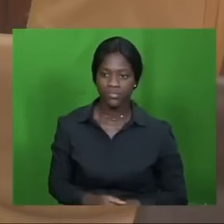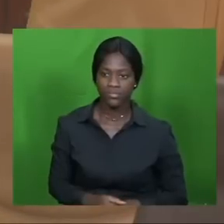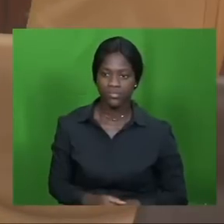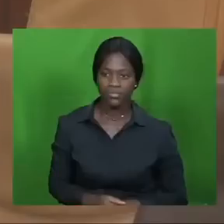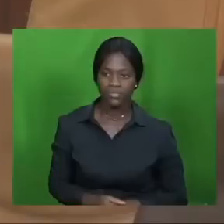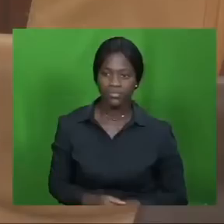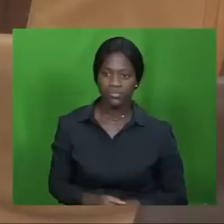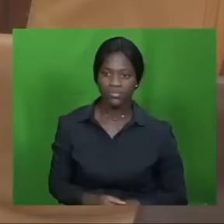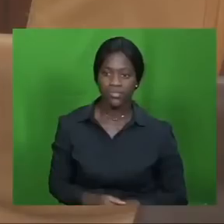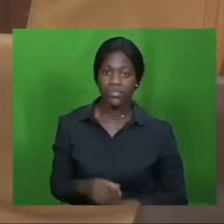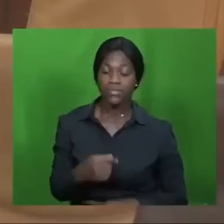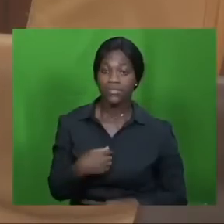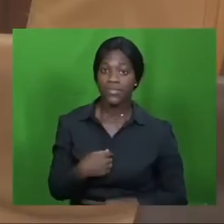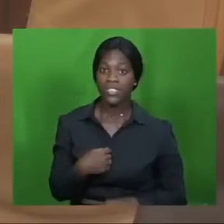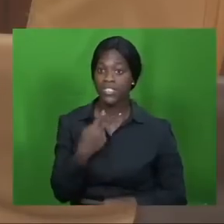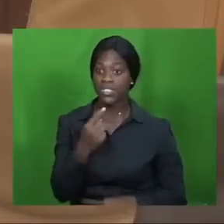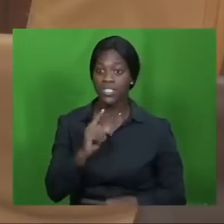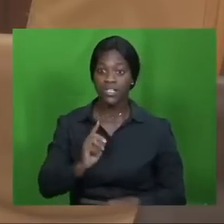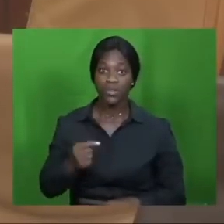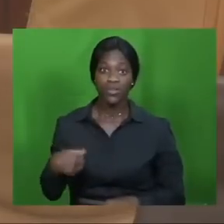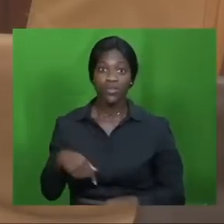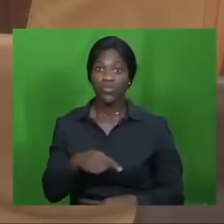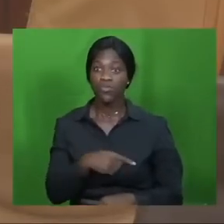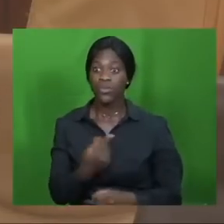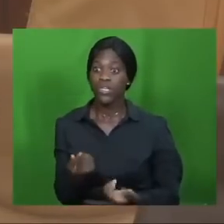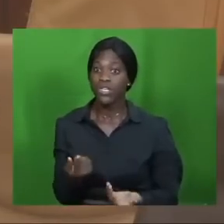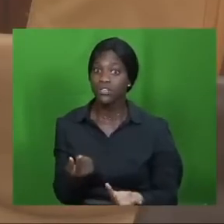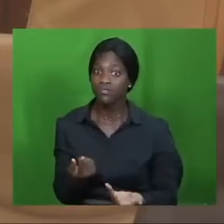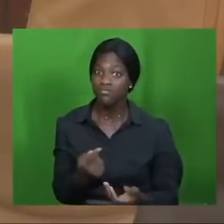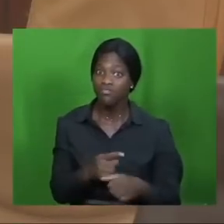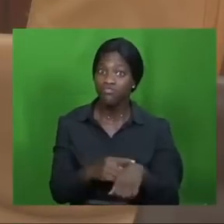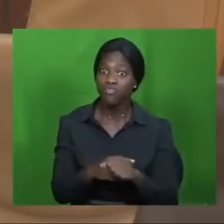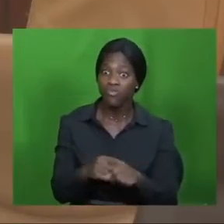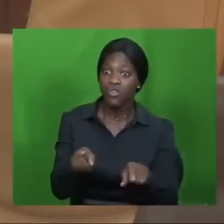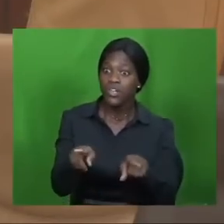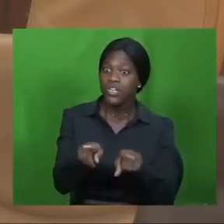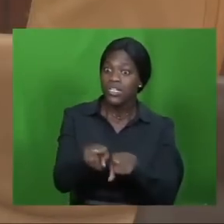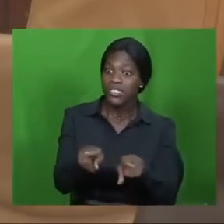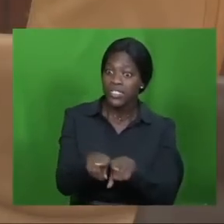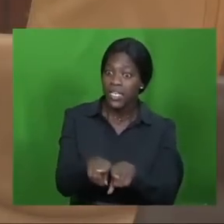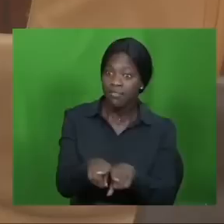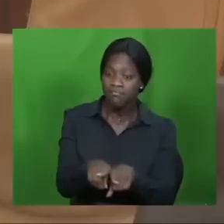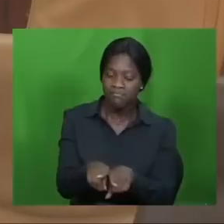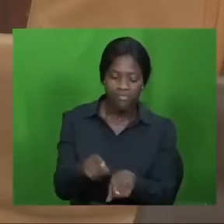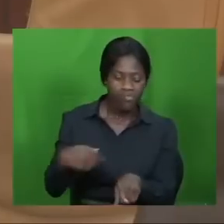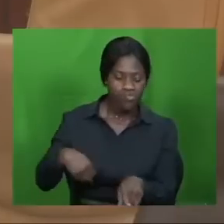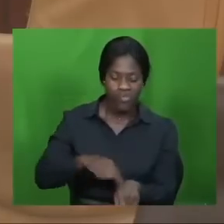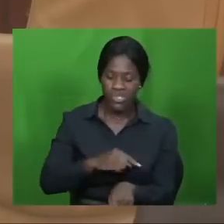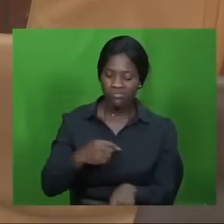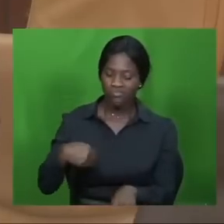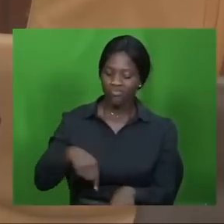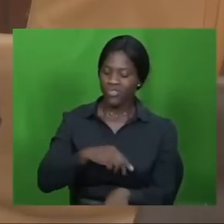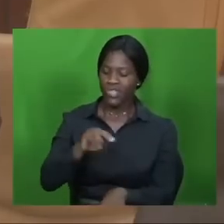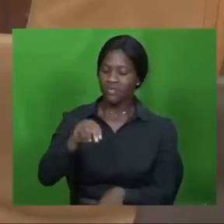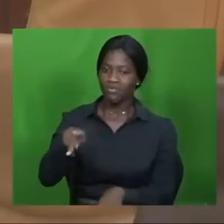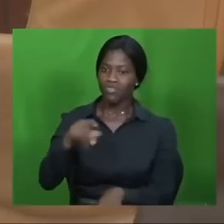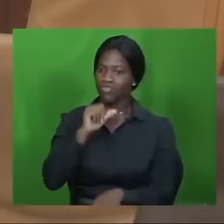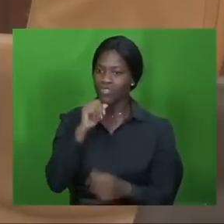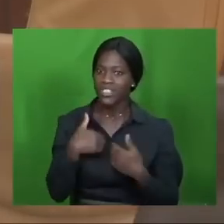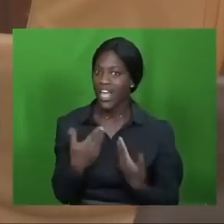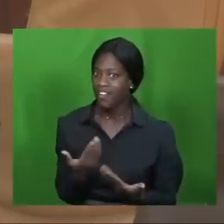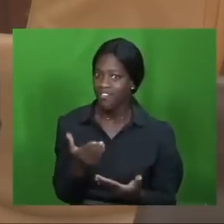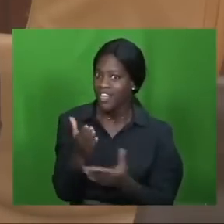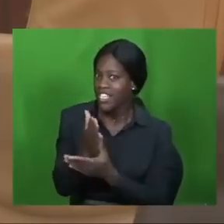as parliamentarians. We sit here, we don't have communication specialists advising us what to say and what not to say. We don't